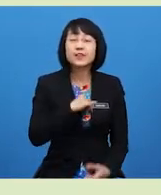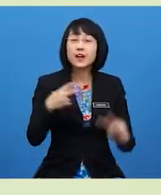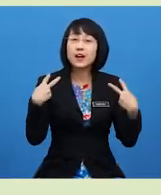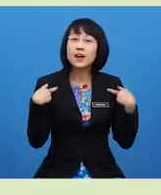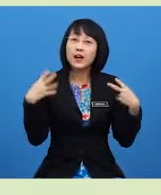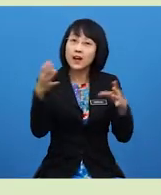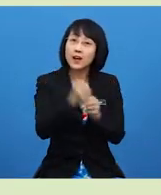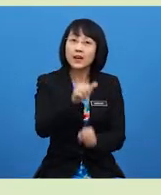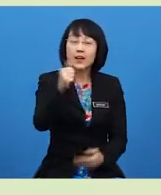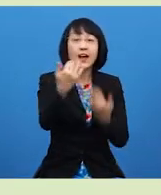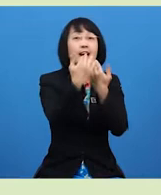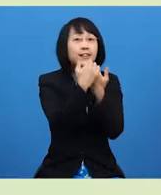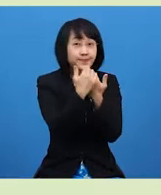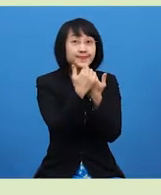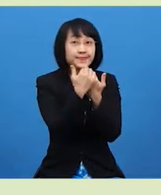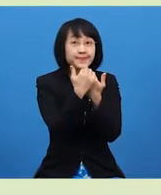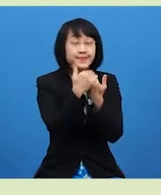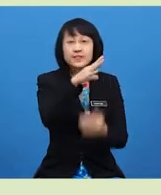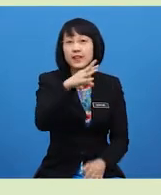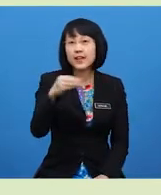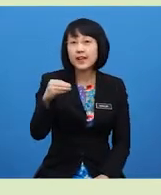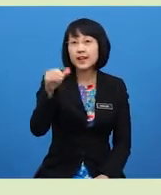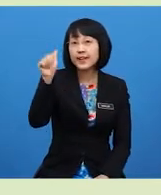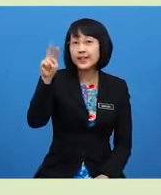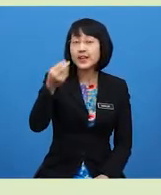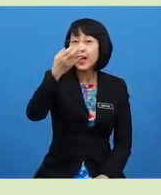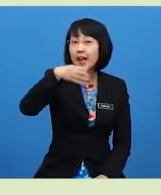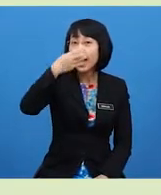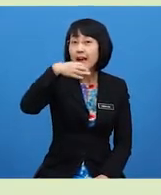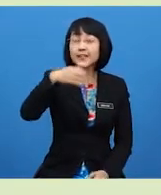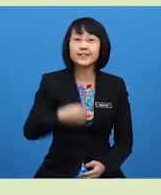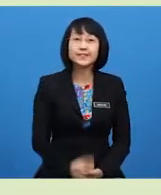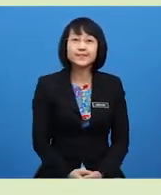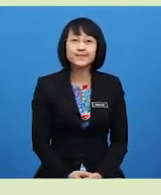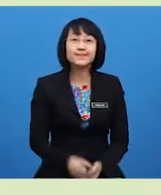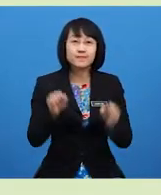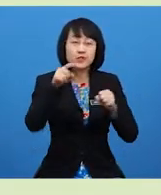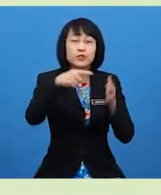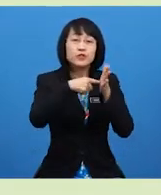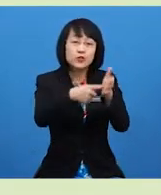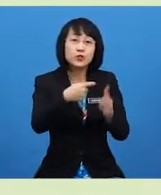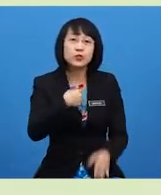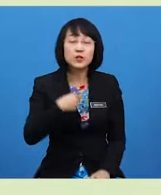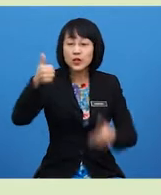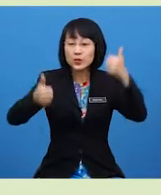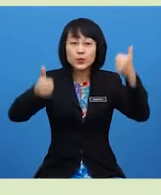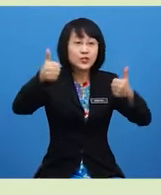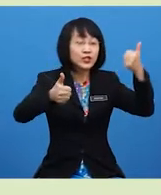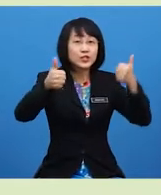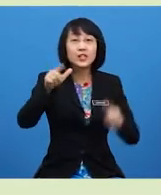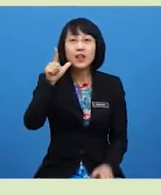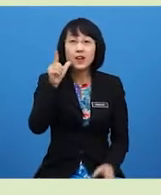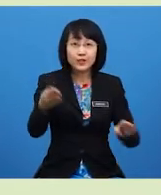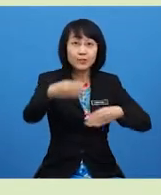I've got a sandwich and an apple. Can you show me which